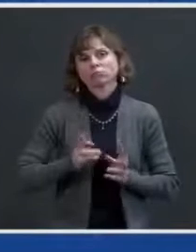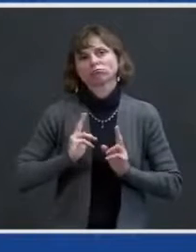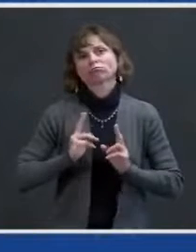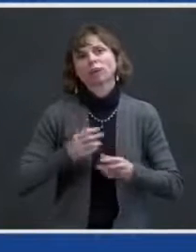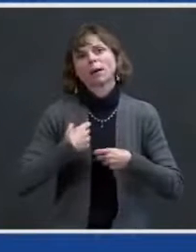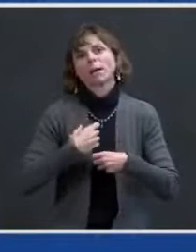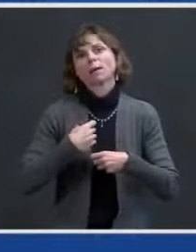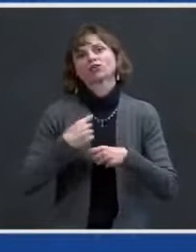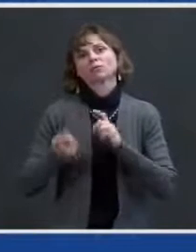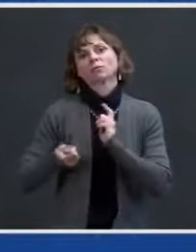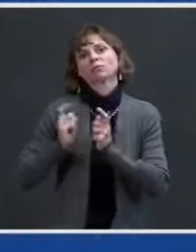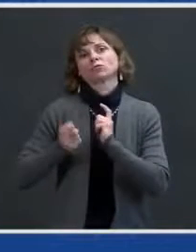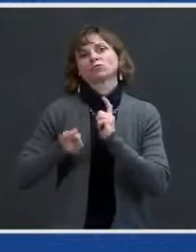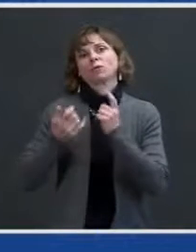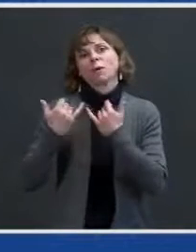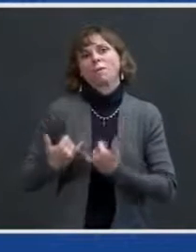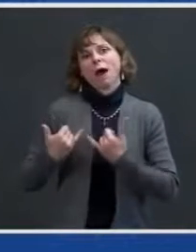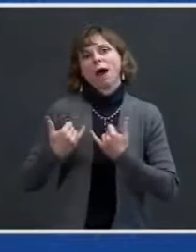our equipment.